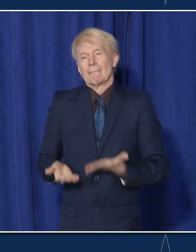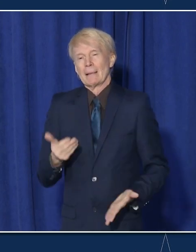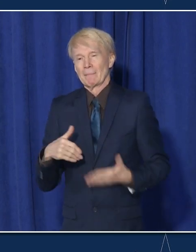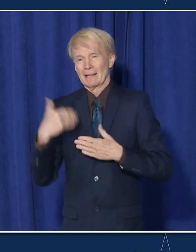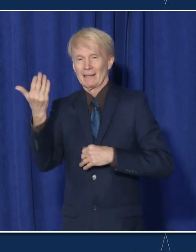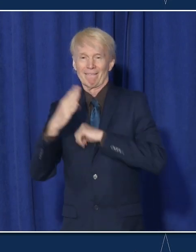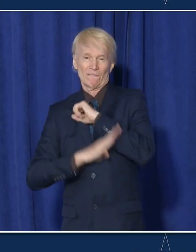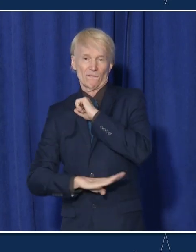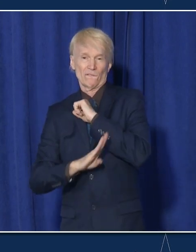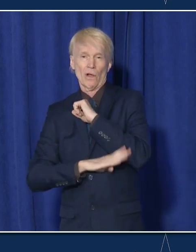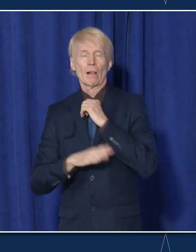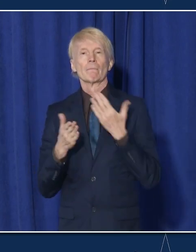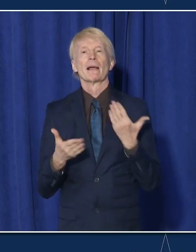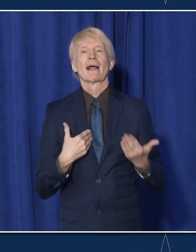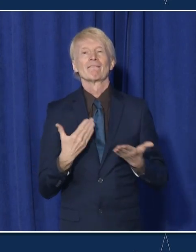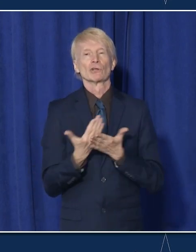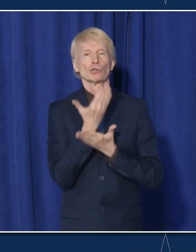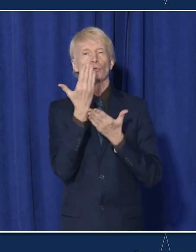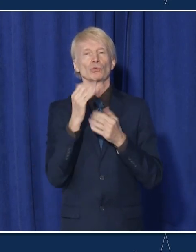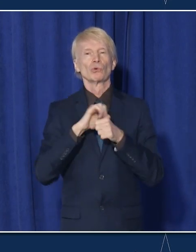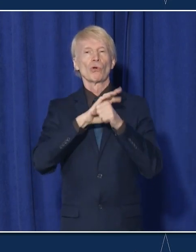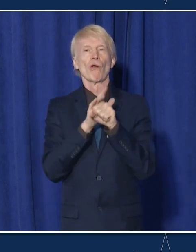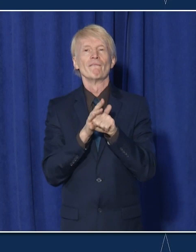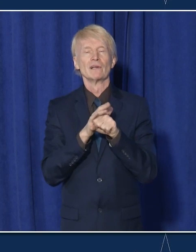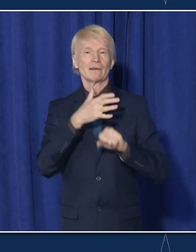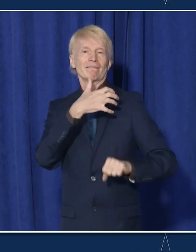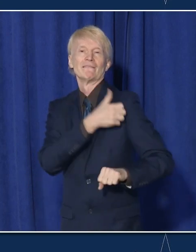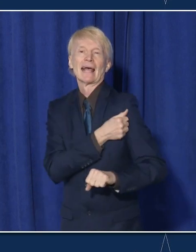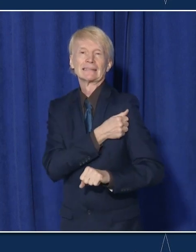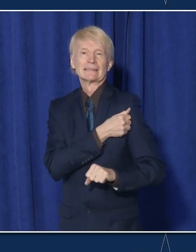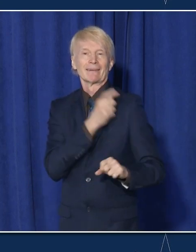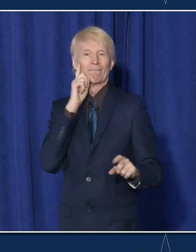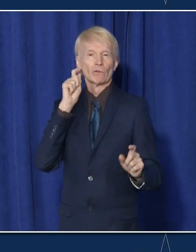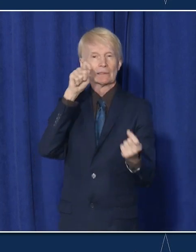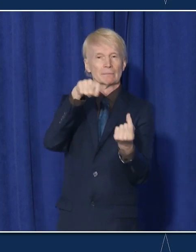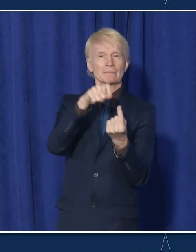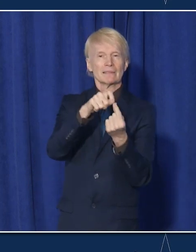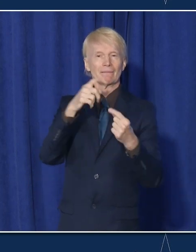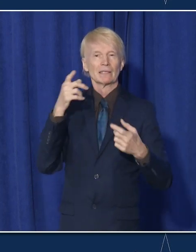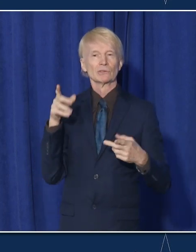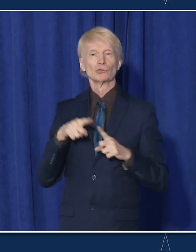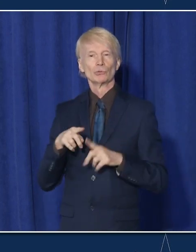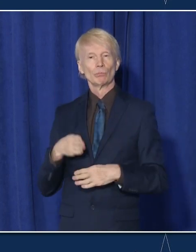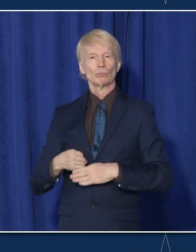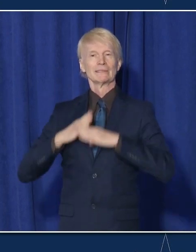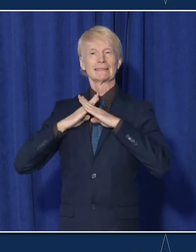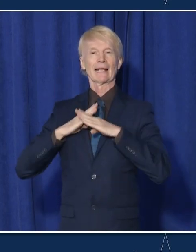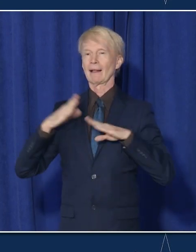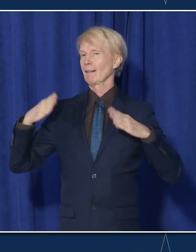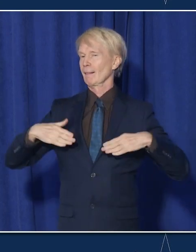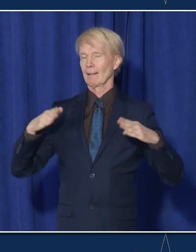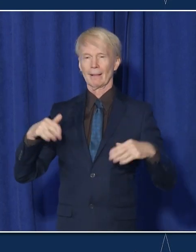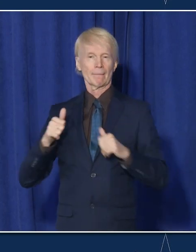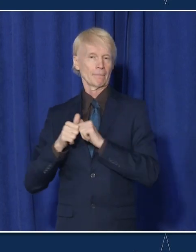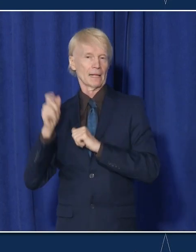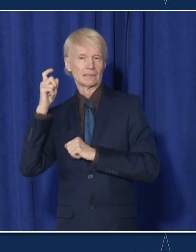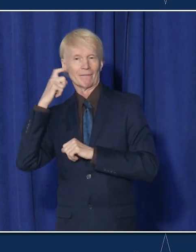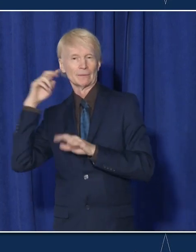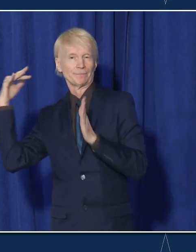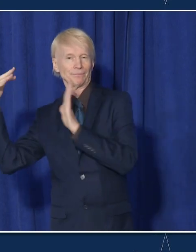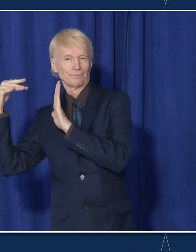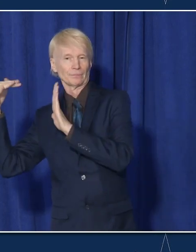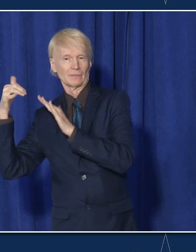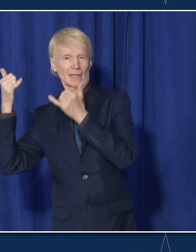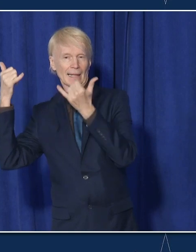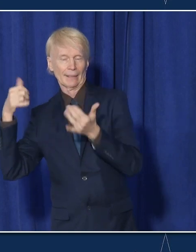may see a new formulation of a COVID vaccine that is more specific for variants. There hasn't been a decision made on that, but I